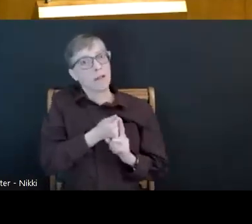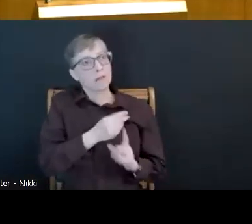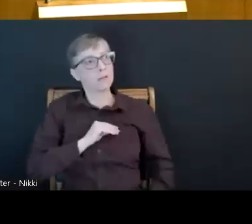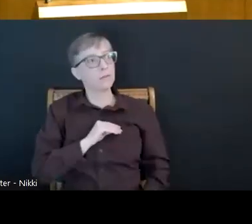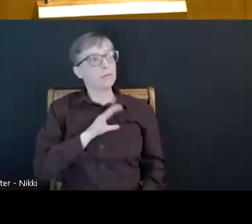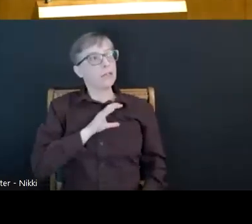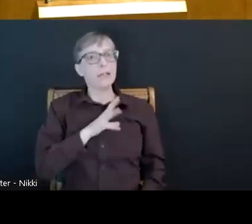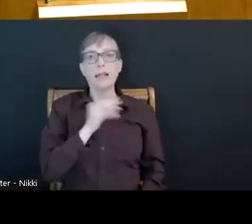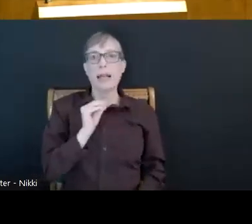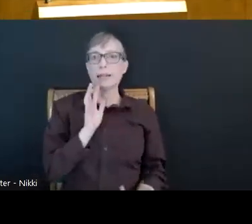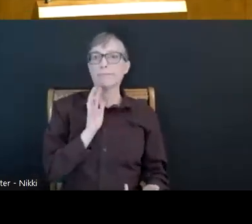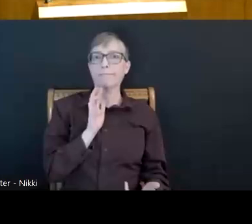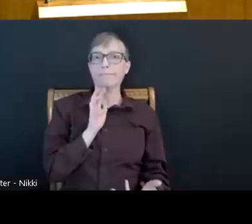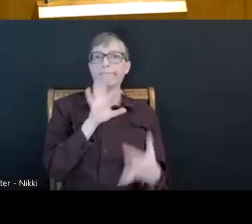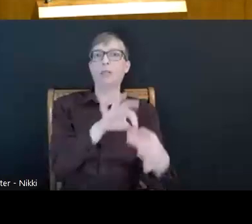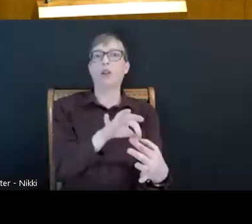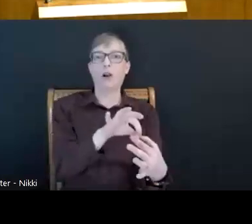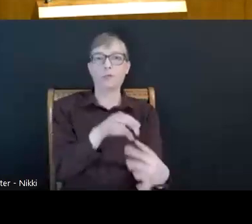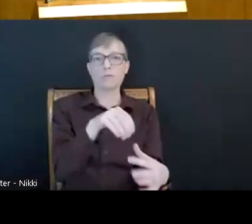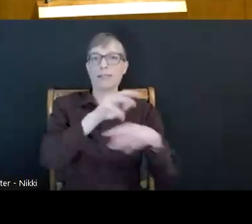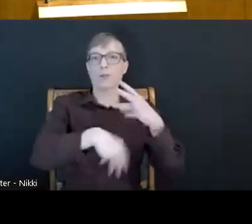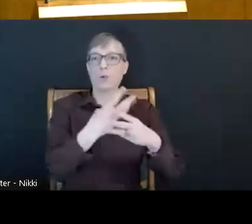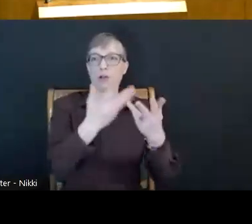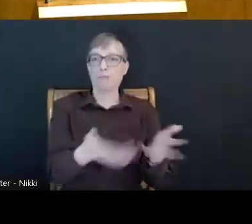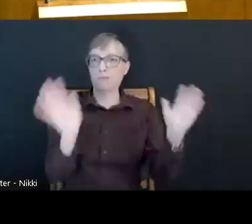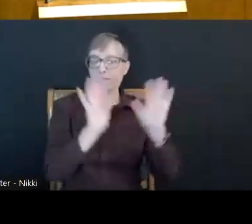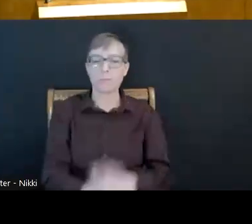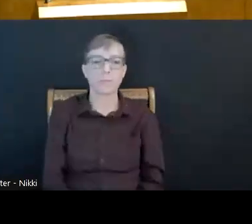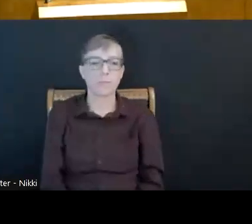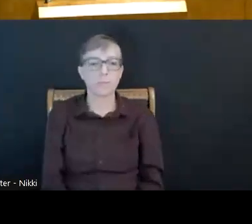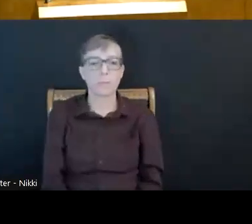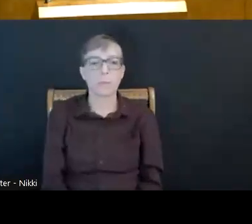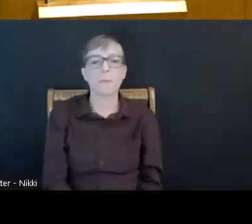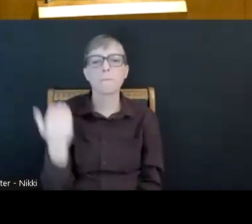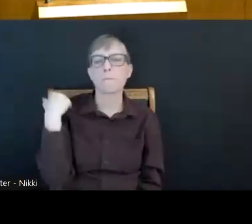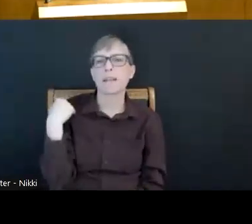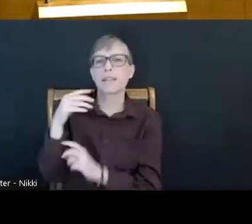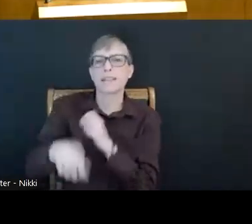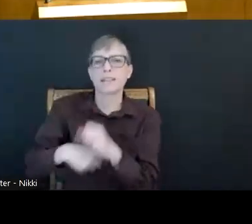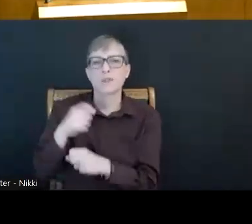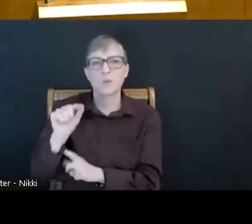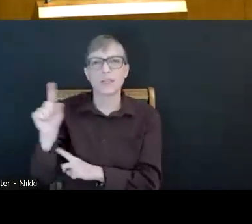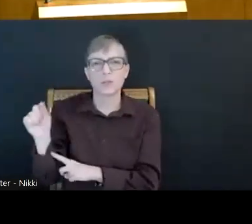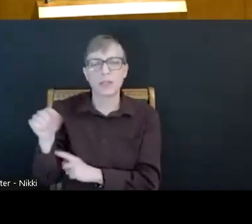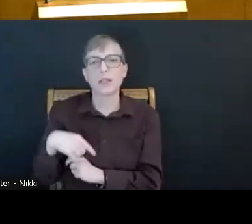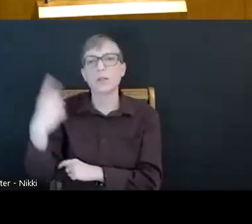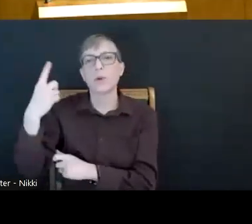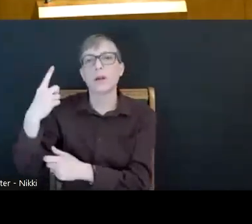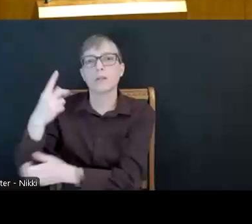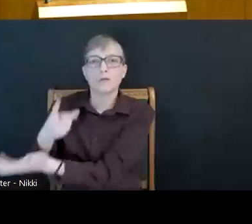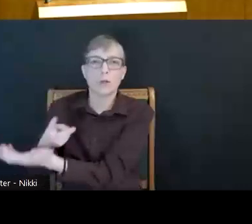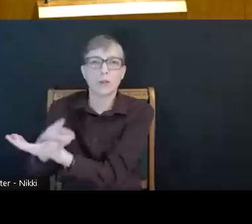the world. And back in 2020, a graduate student and I wrote a review at that time